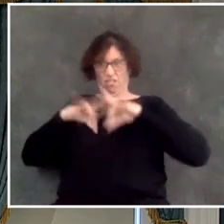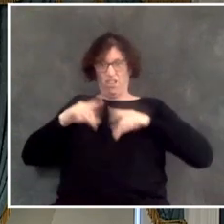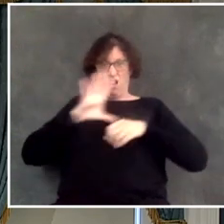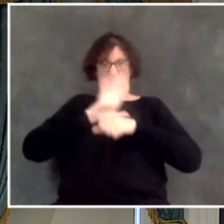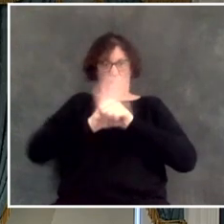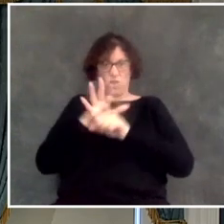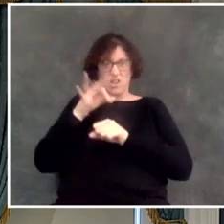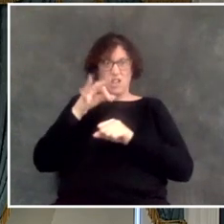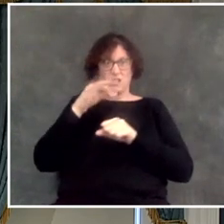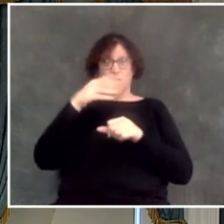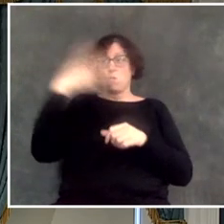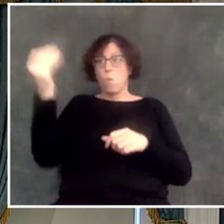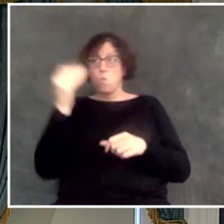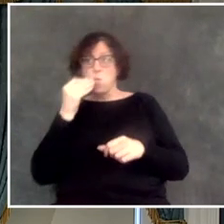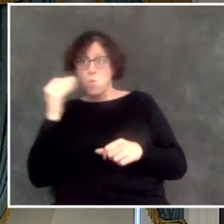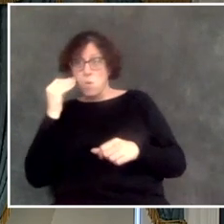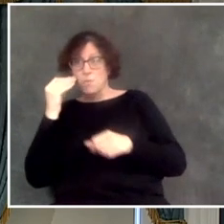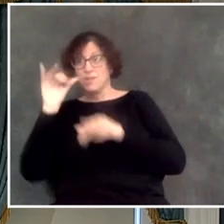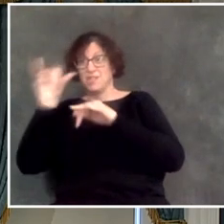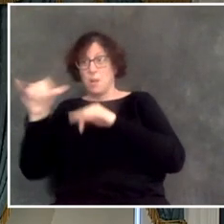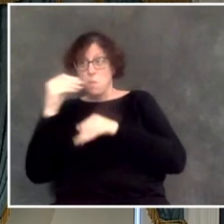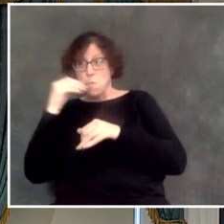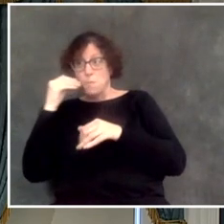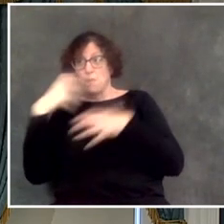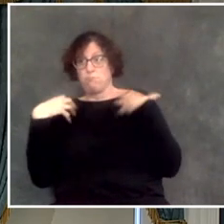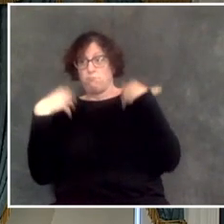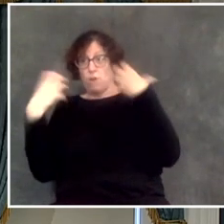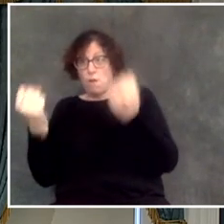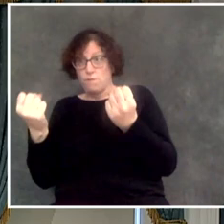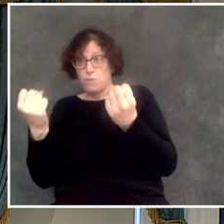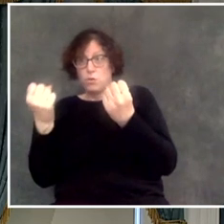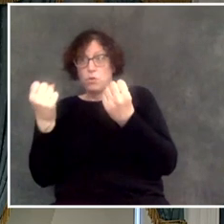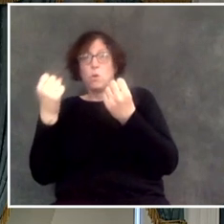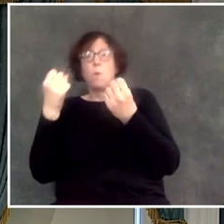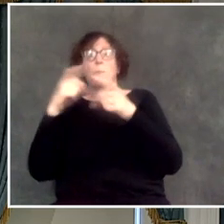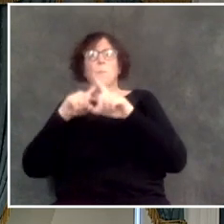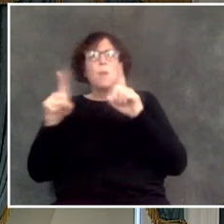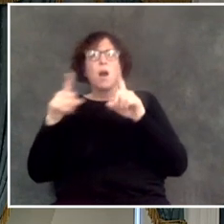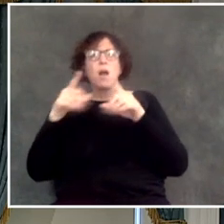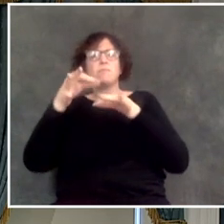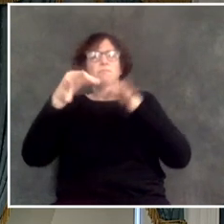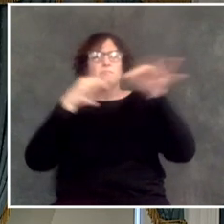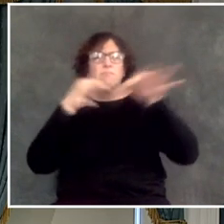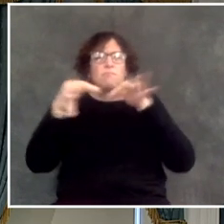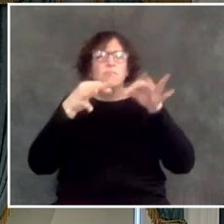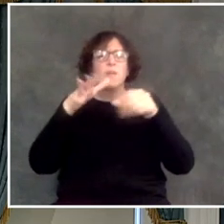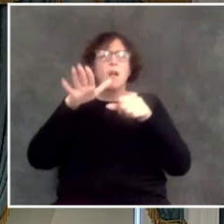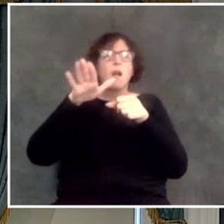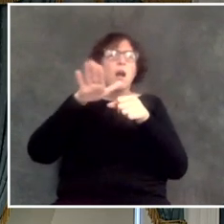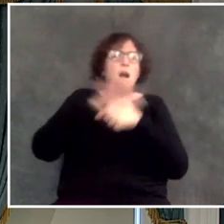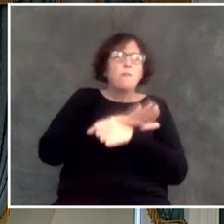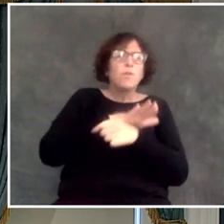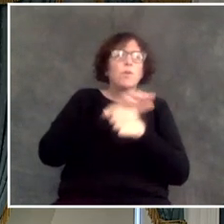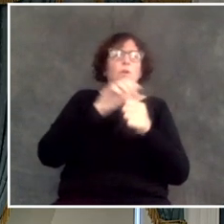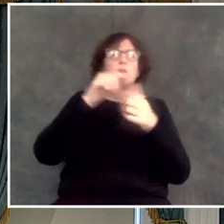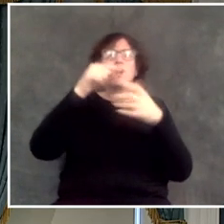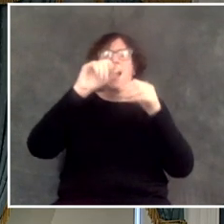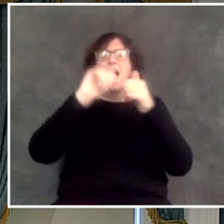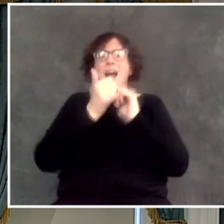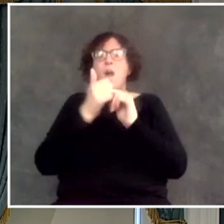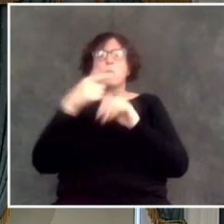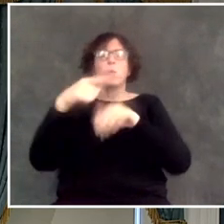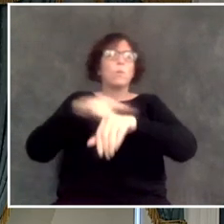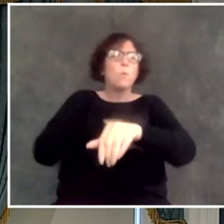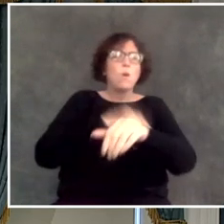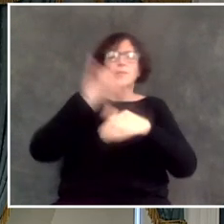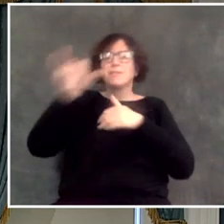lot of information on how long they're contagious for, no effort to retest people to know whether they're still contagious. And I feel like